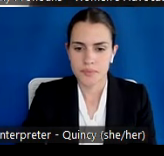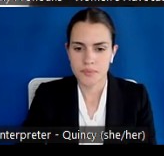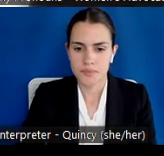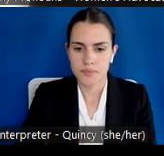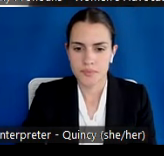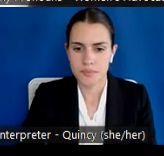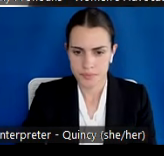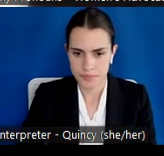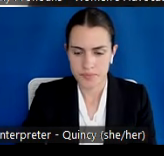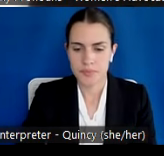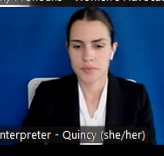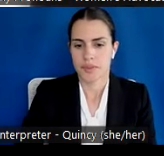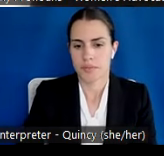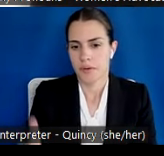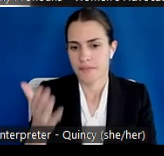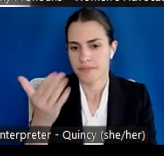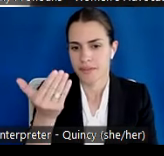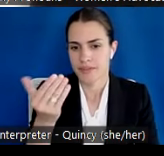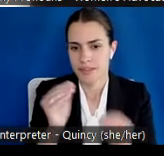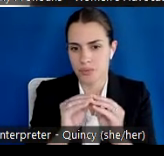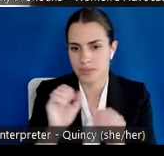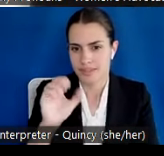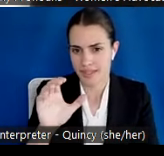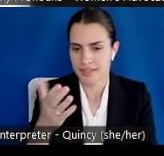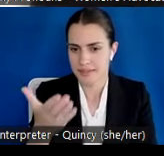I'll give about 15 more seconds here.